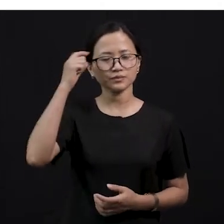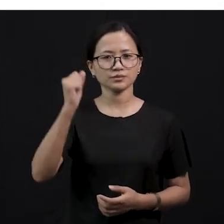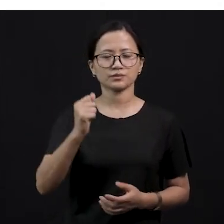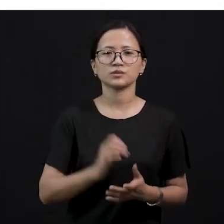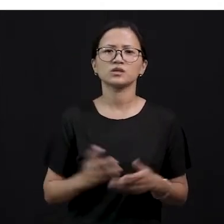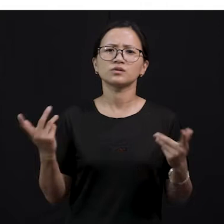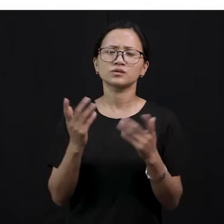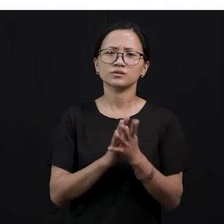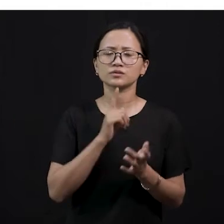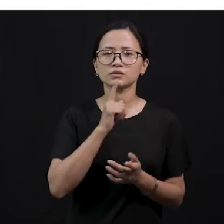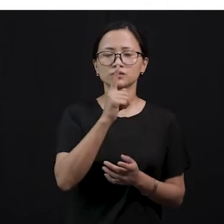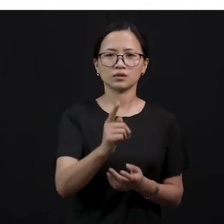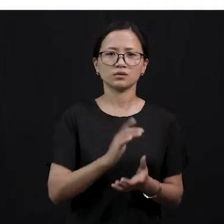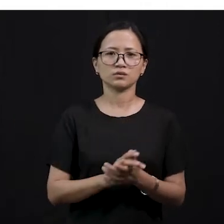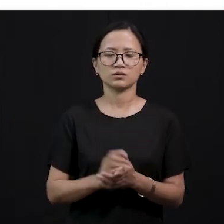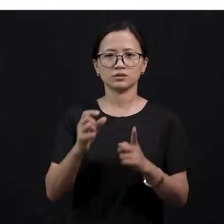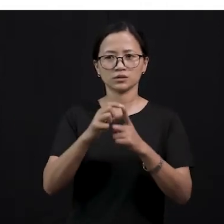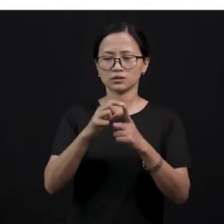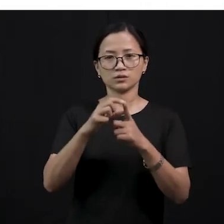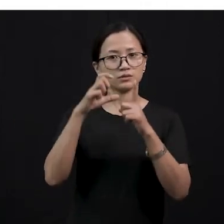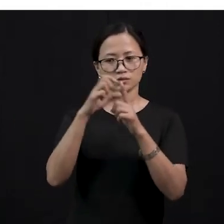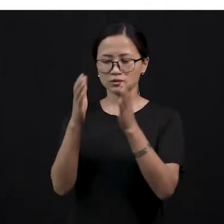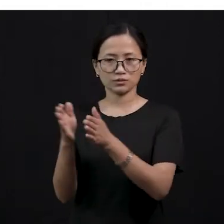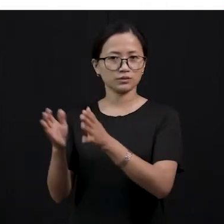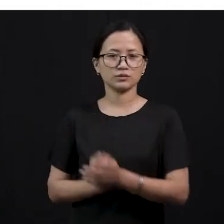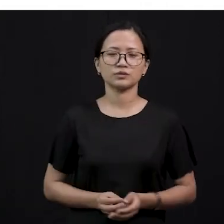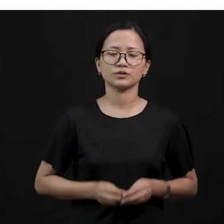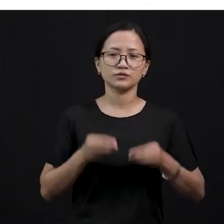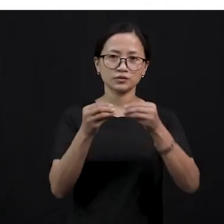Remember, whatever information the department